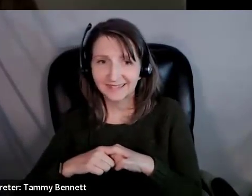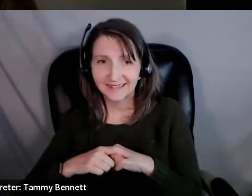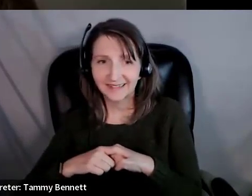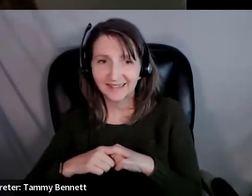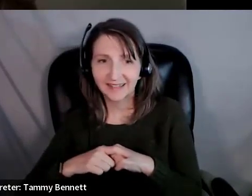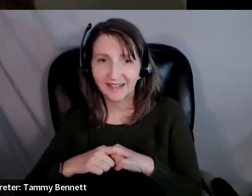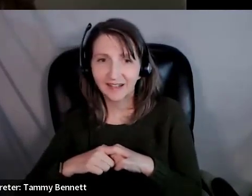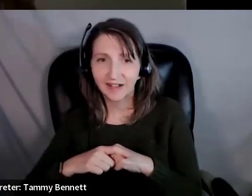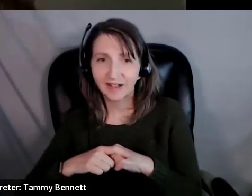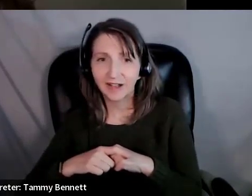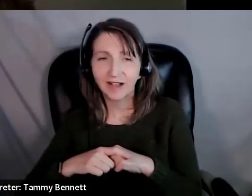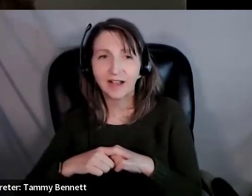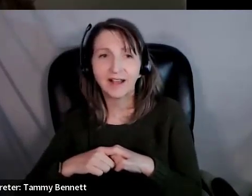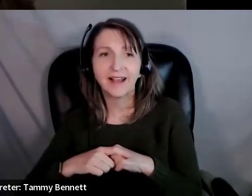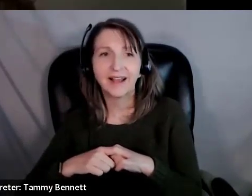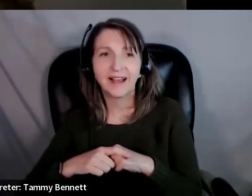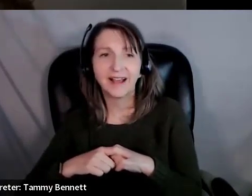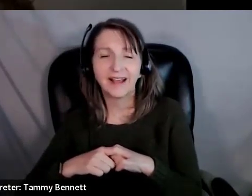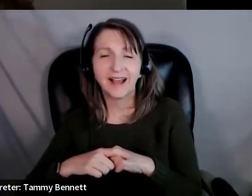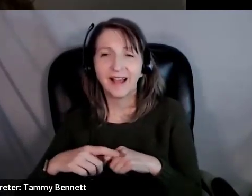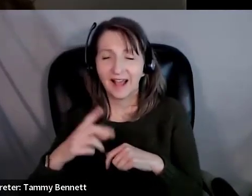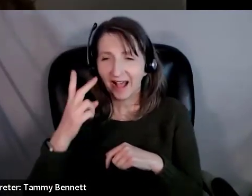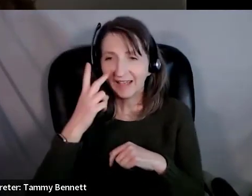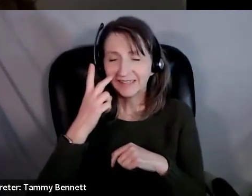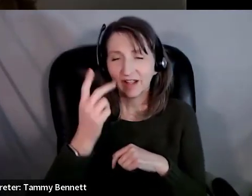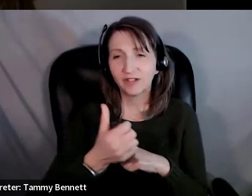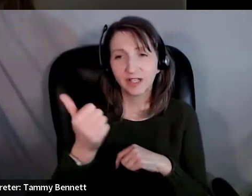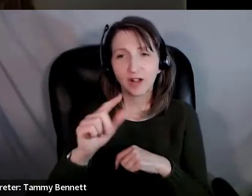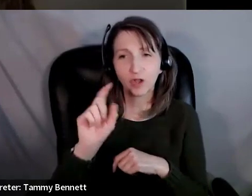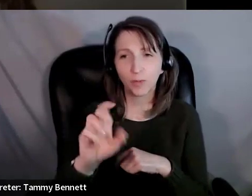I'm not sure what that was. Let's see. There's another question that just popped up in the chat.